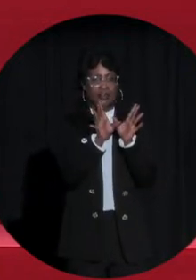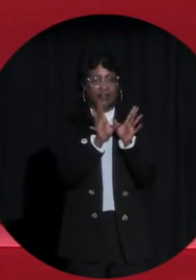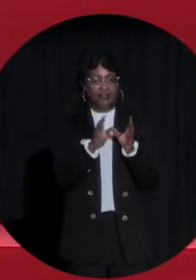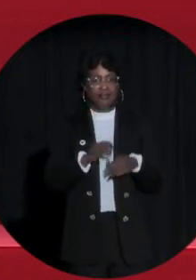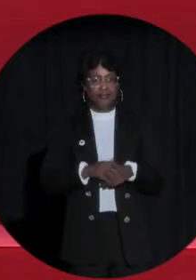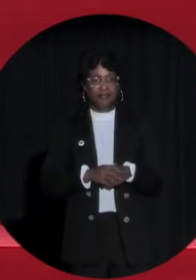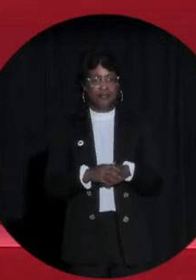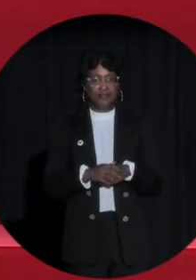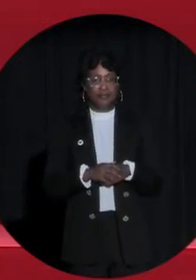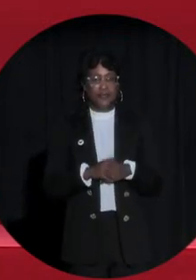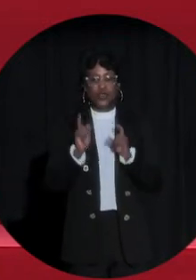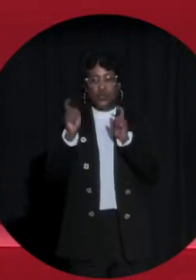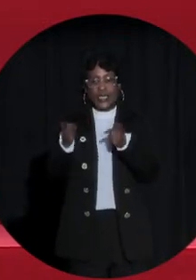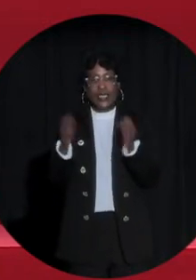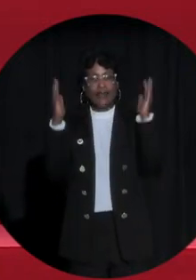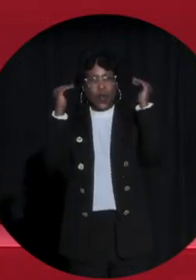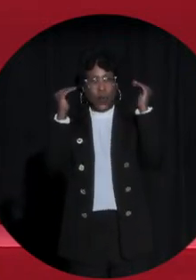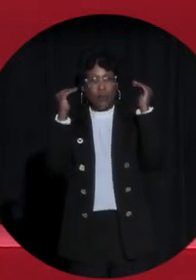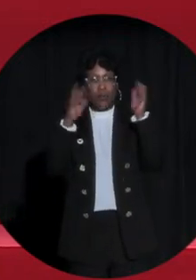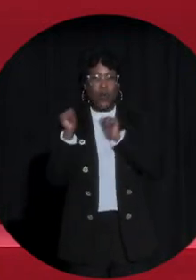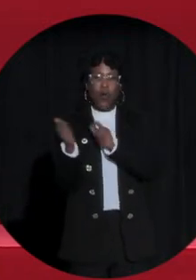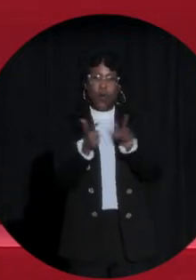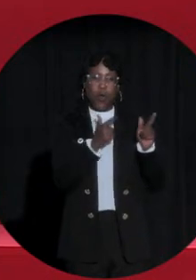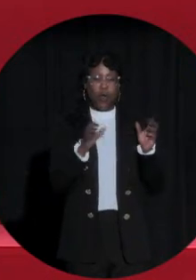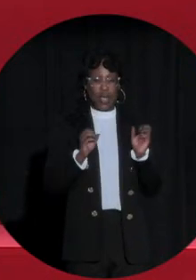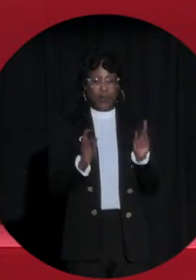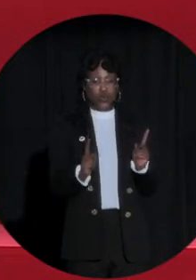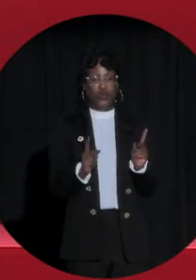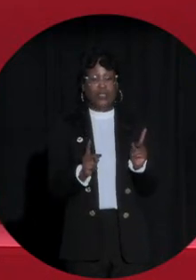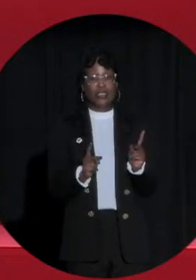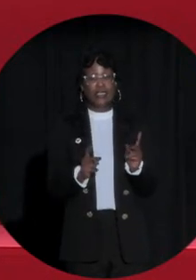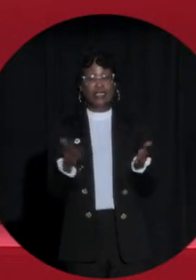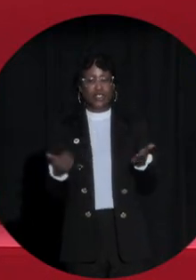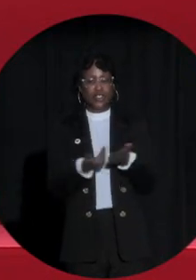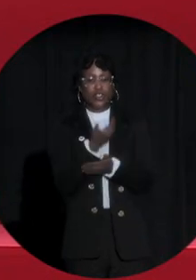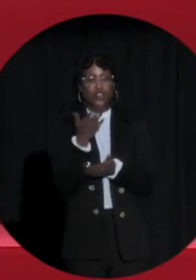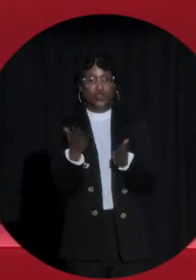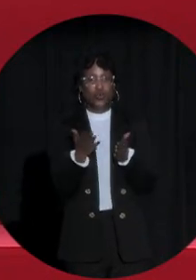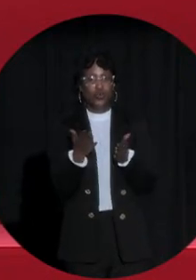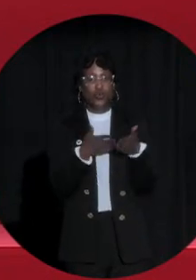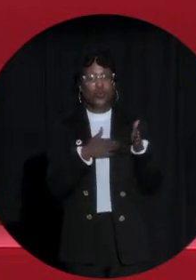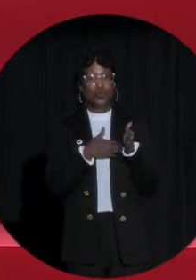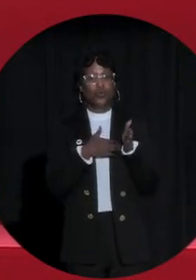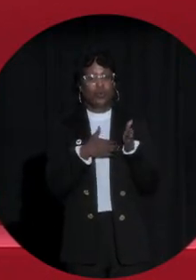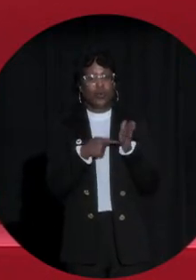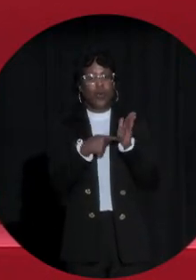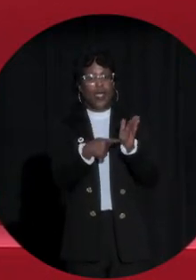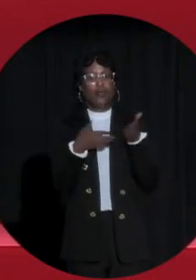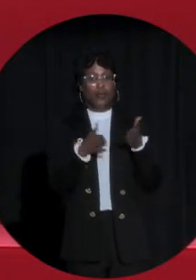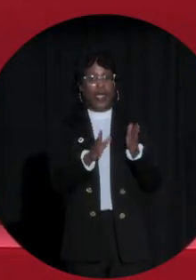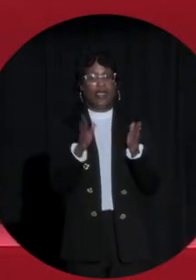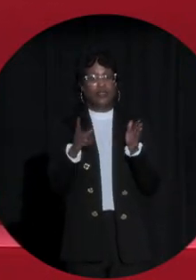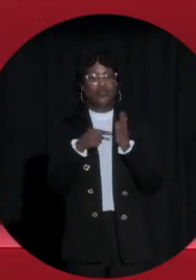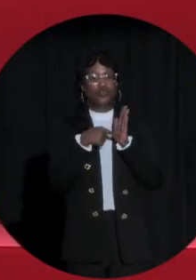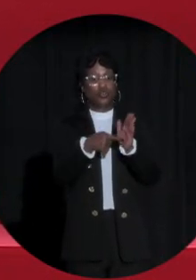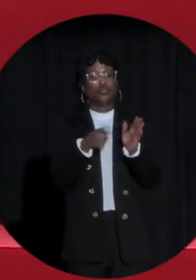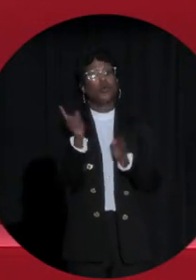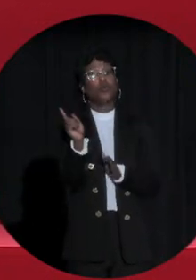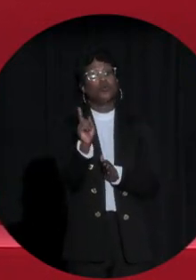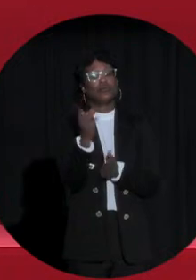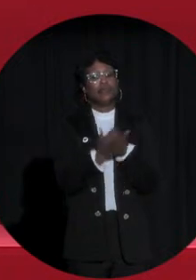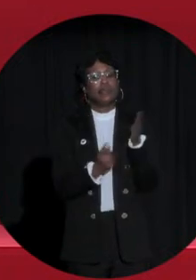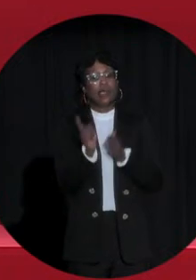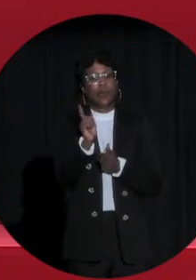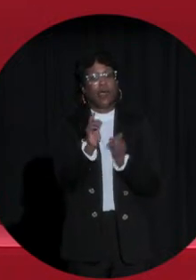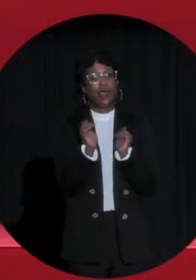Every opportunity is a new way forward for someone. Something as transformational as a new mentor, an apprenticeship, or a career